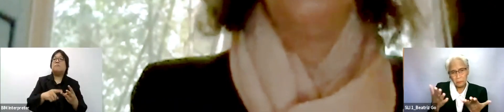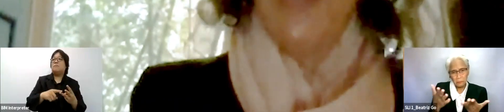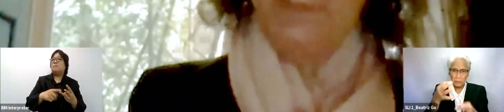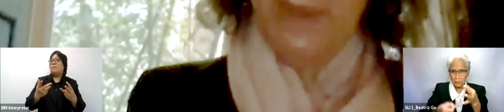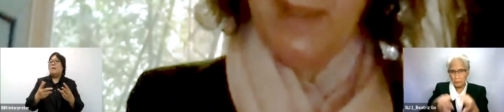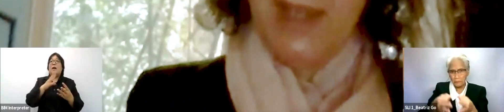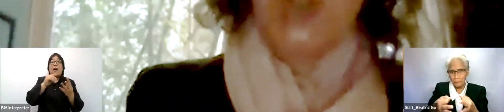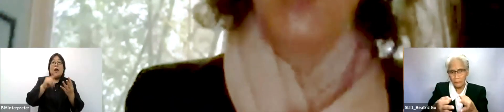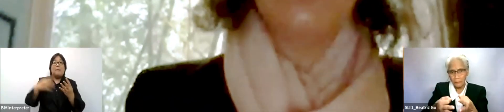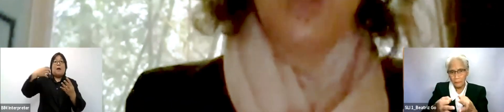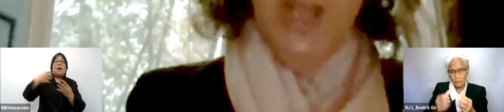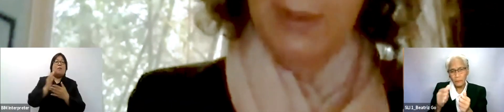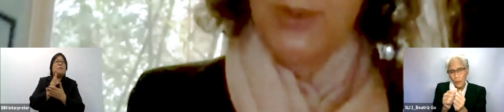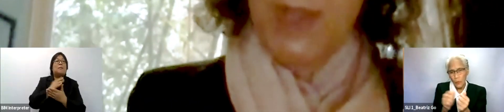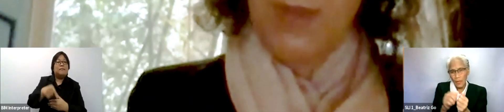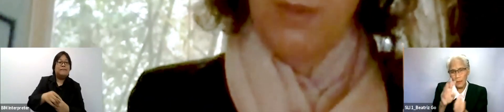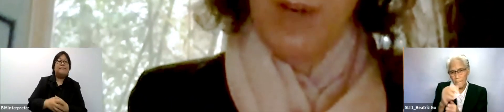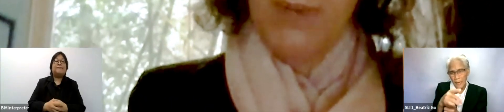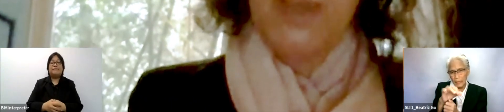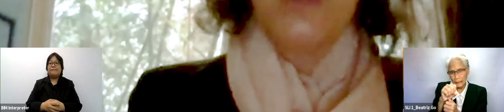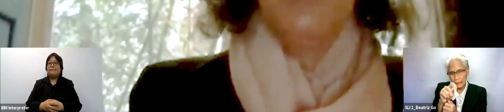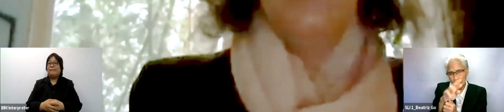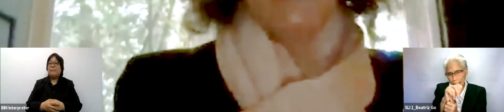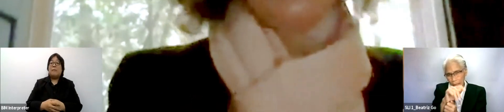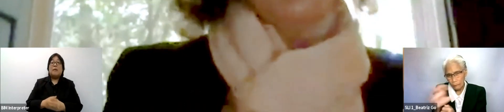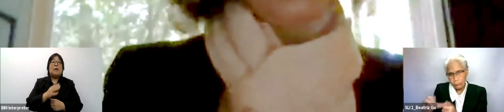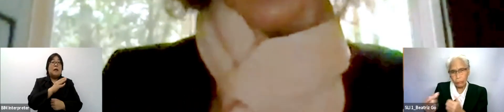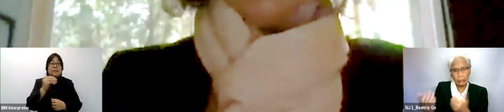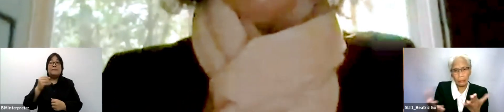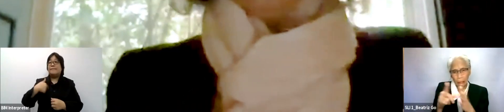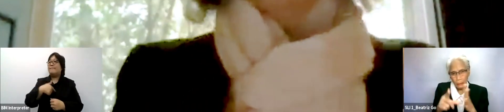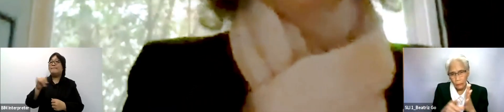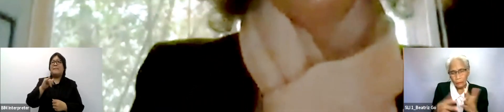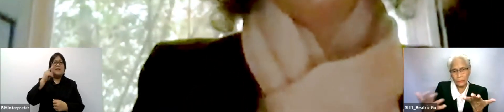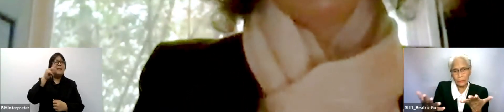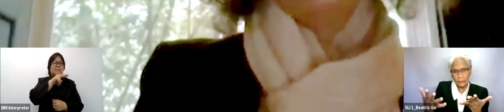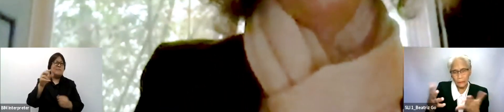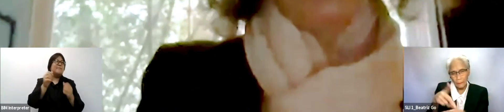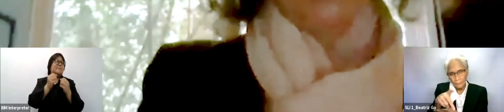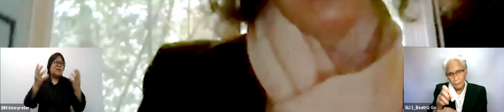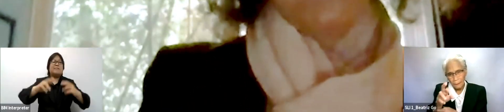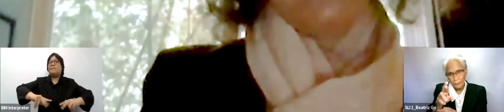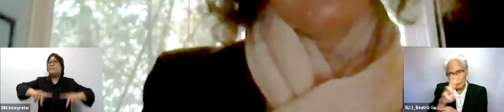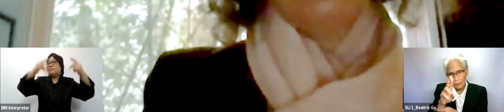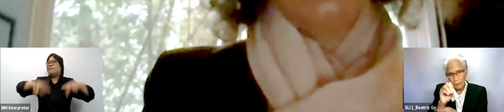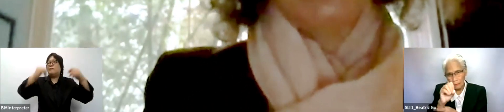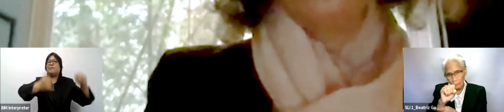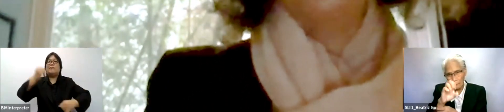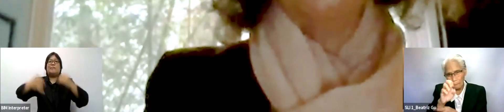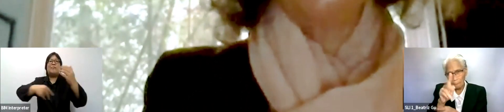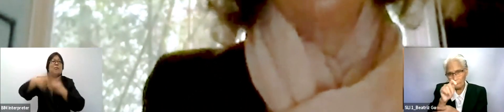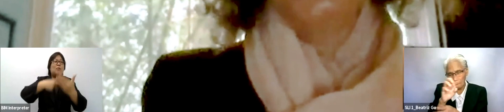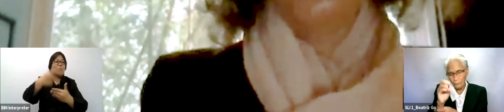avail rehabilitation in a child-conducive environment has to be translated into a certain type of structures in Pakistan, which